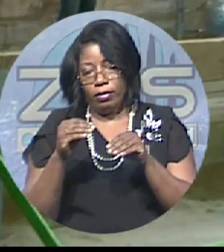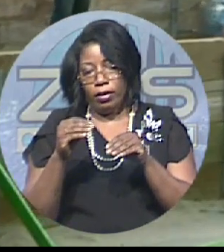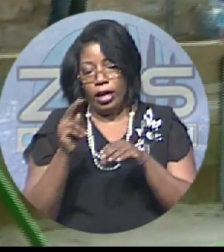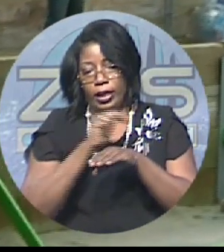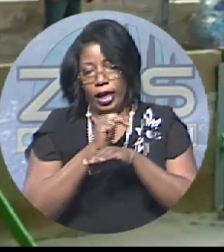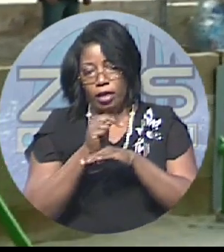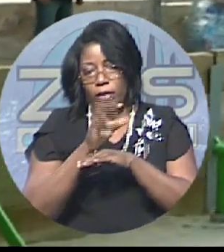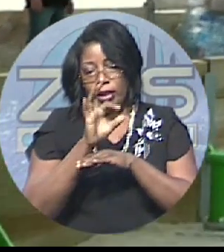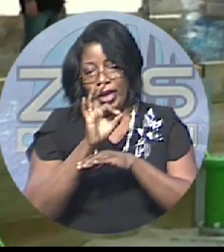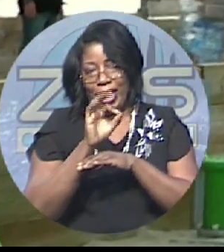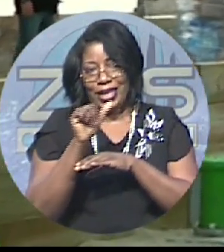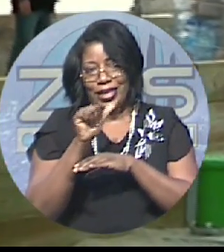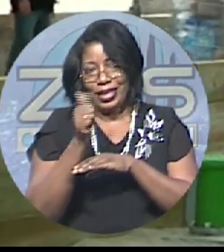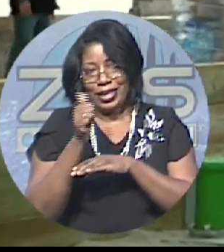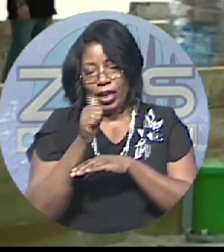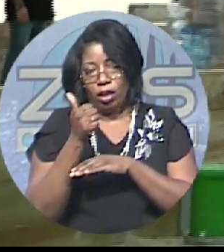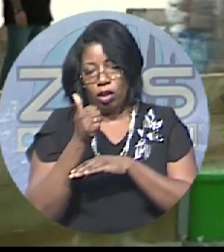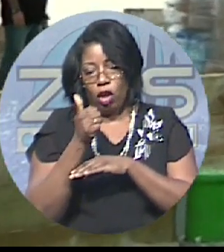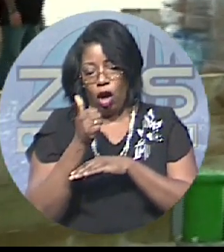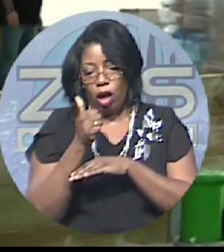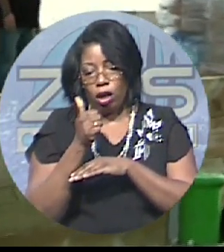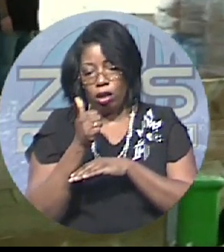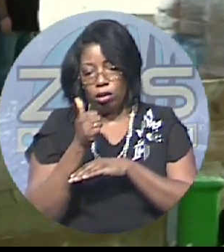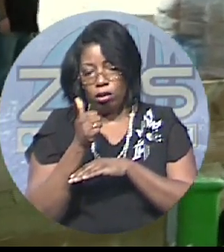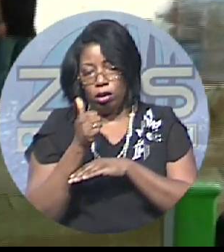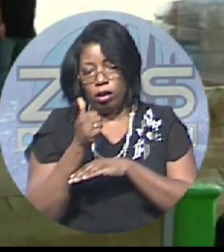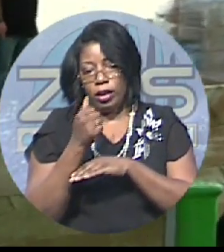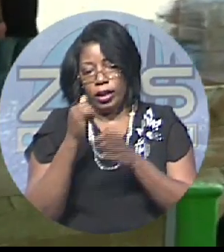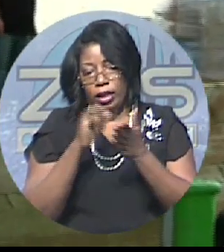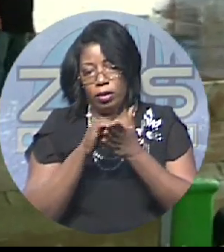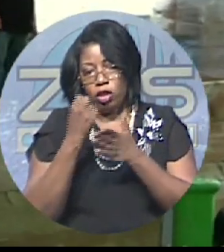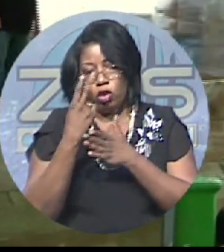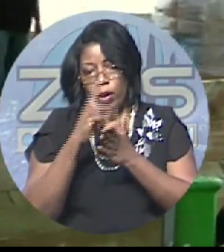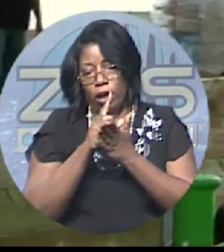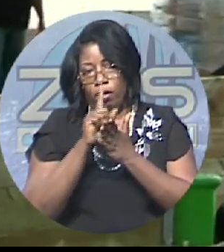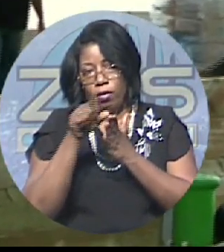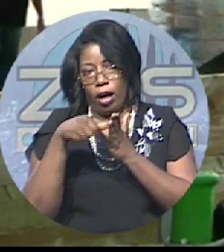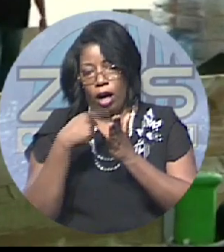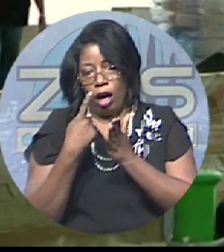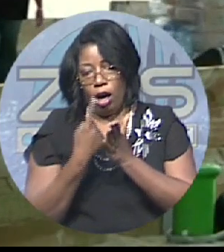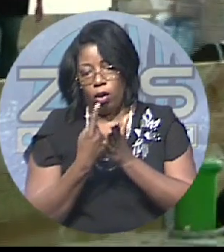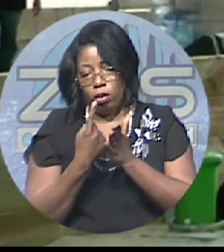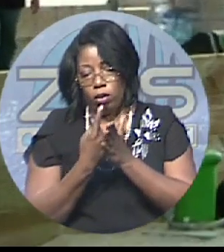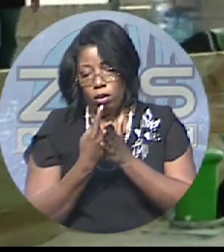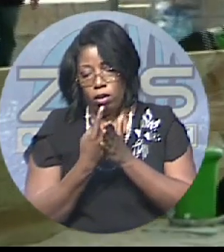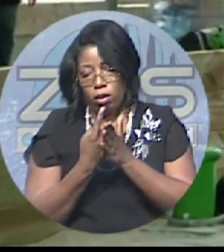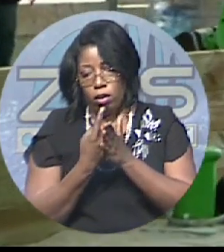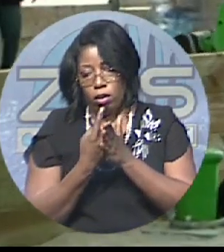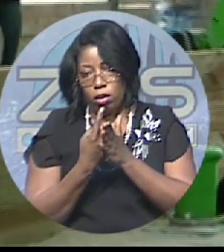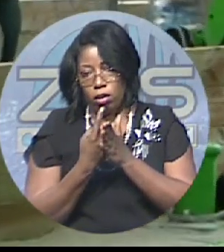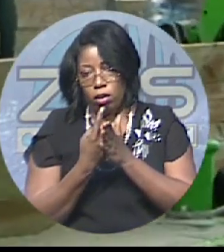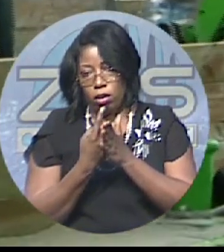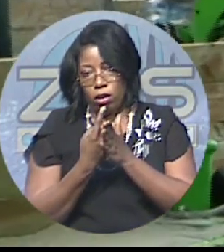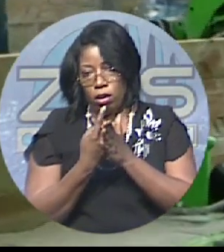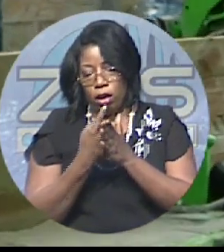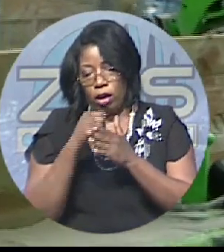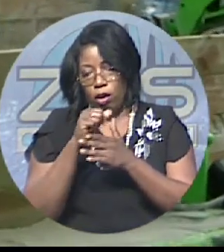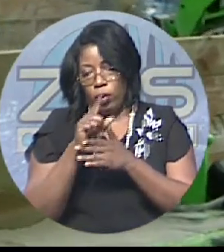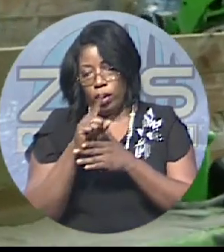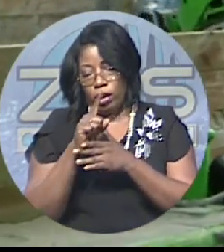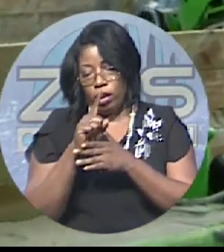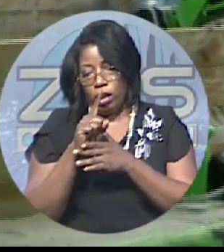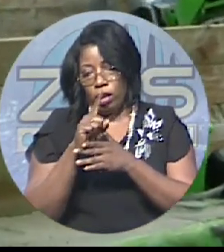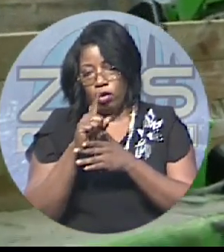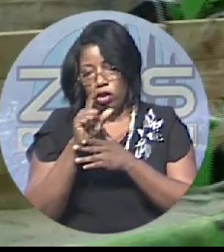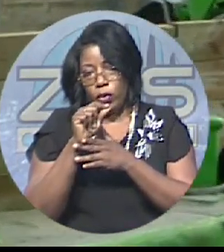9 and 10 o'clock, and right now I'm nearly to Exuma. I'm about 12 miles out from Exuma. Then I got about another 120 miles from